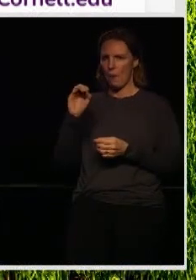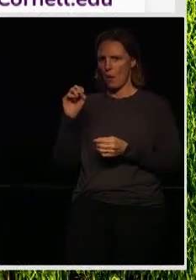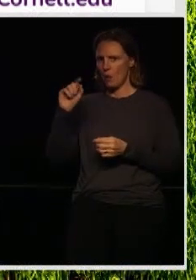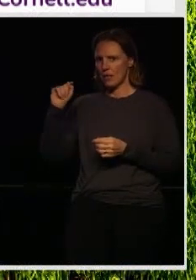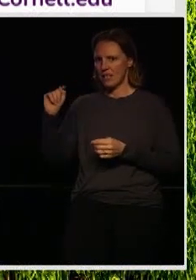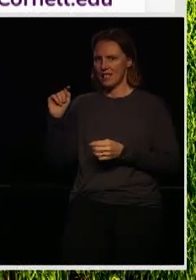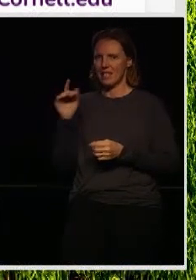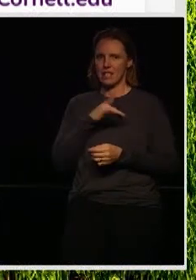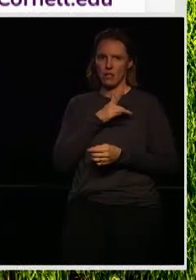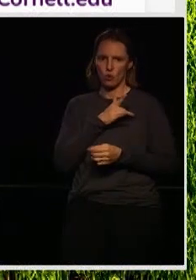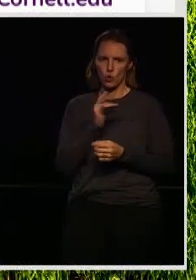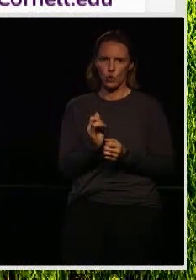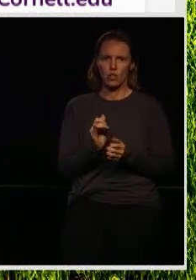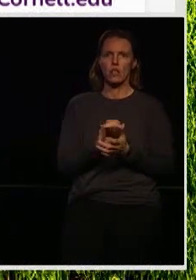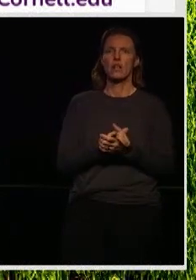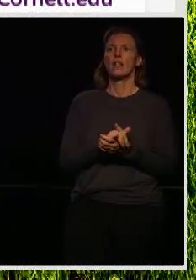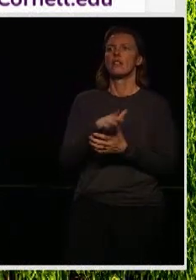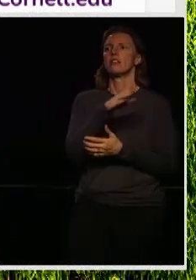have